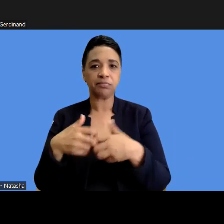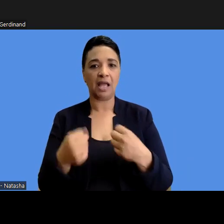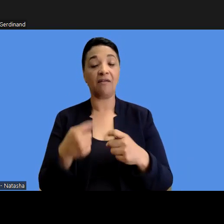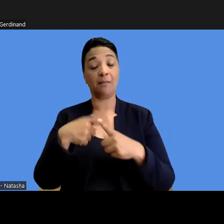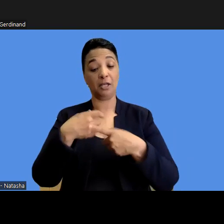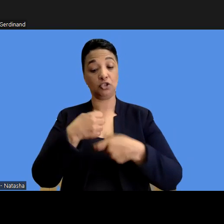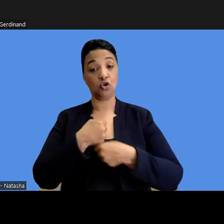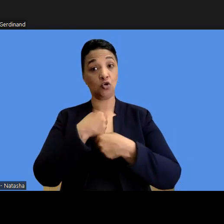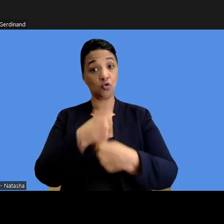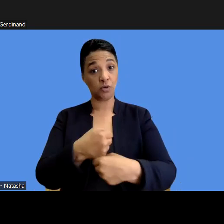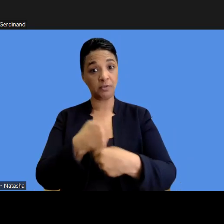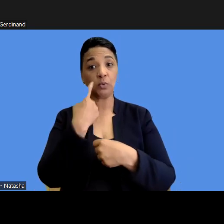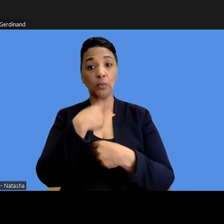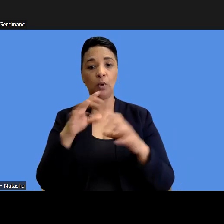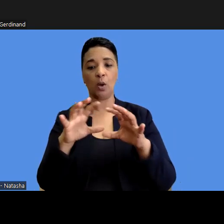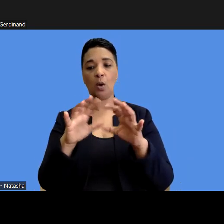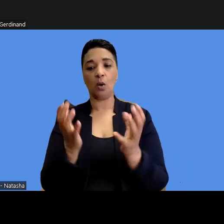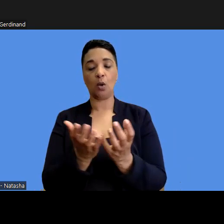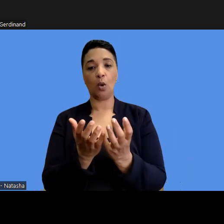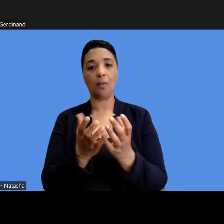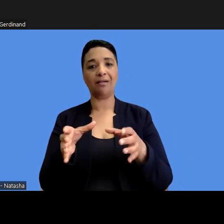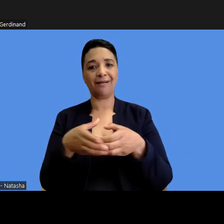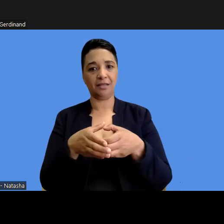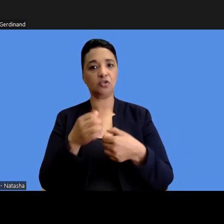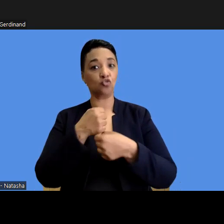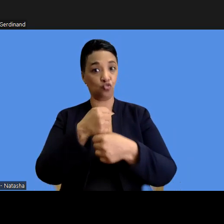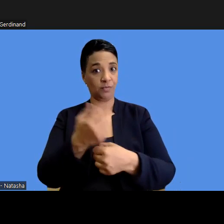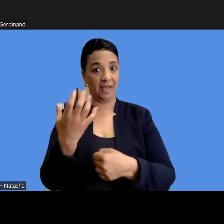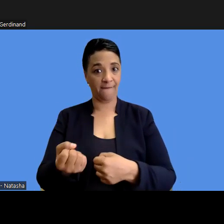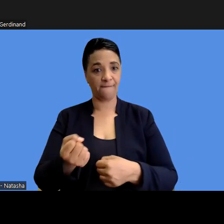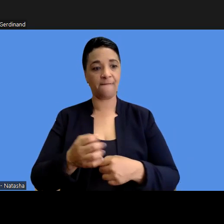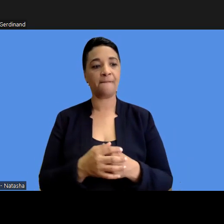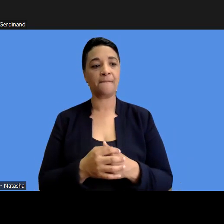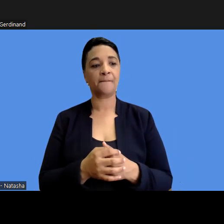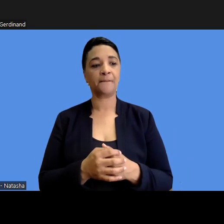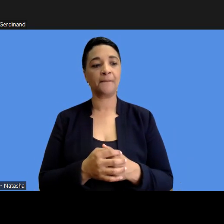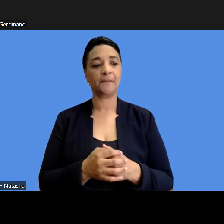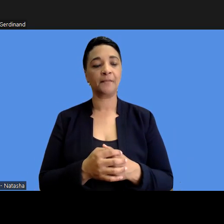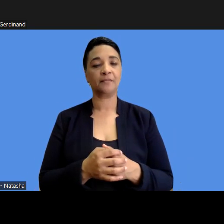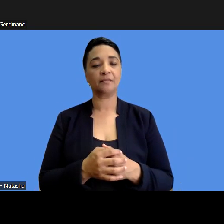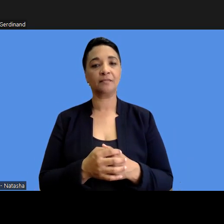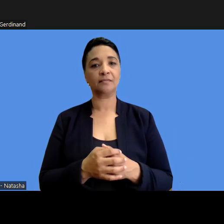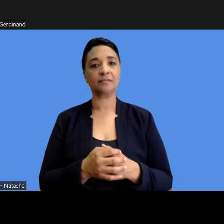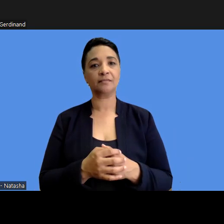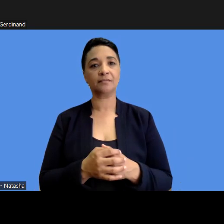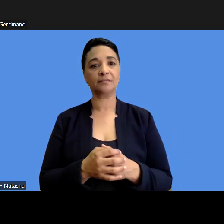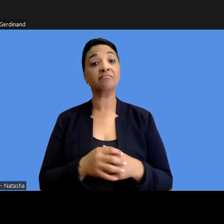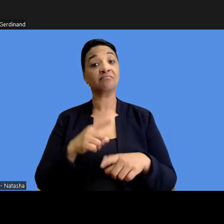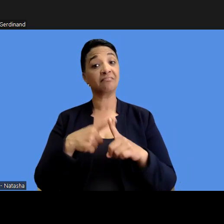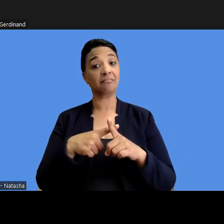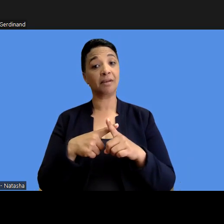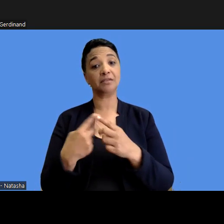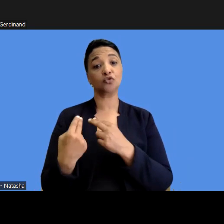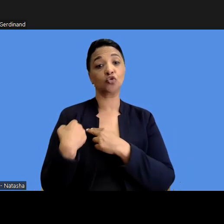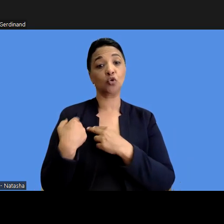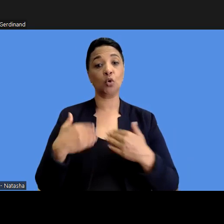from the global cluster with us today as well. And also the custodian of the humanitarian program